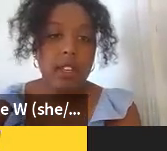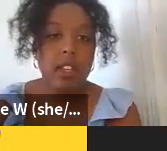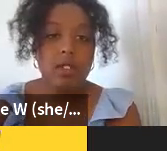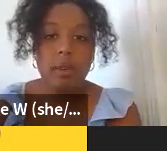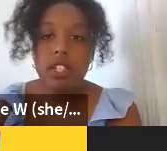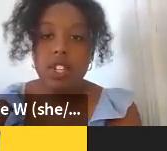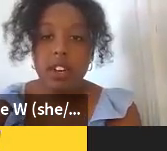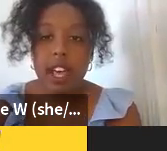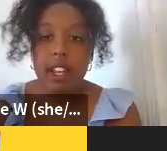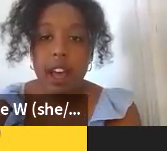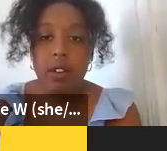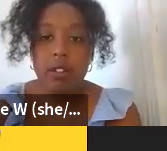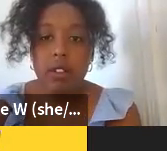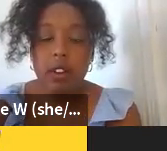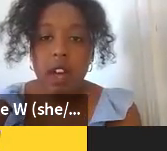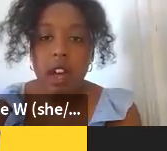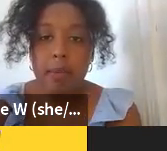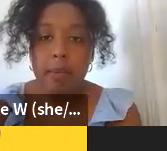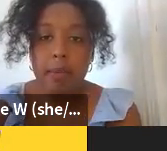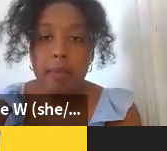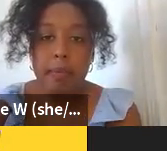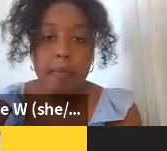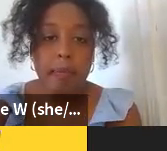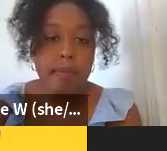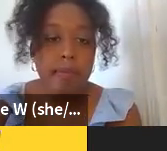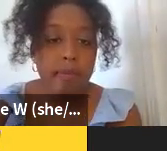anti-racism. So I'm going to share that now.